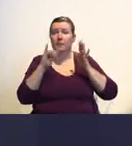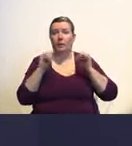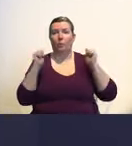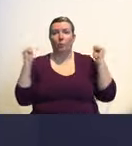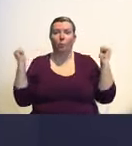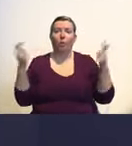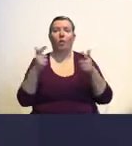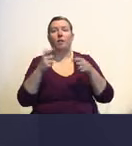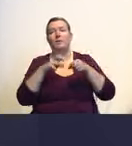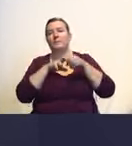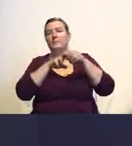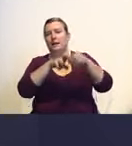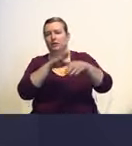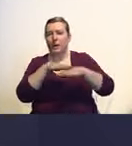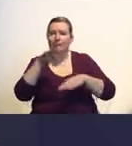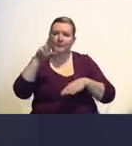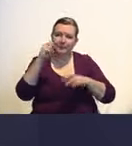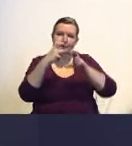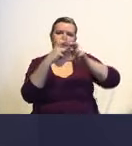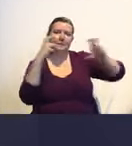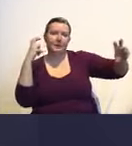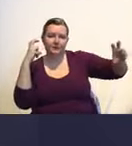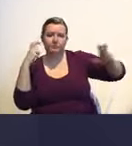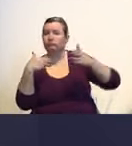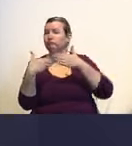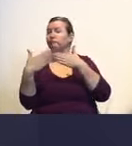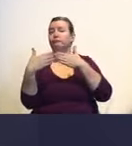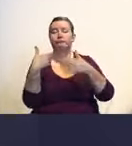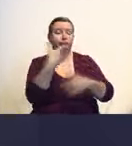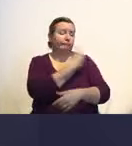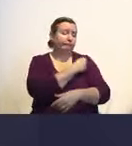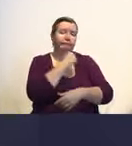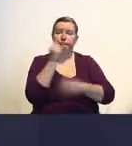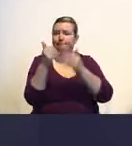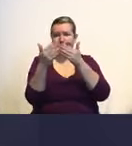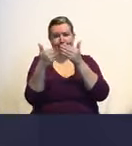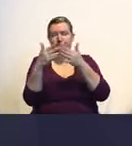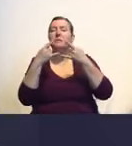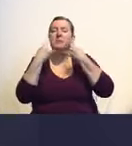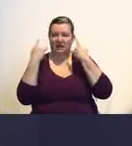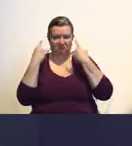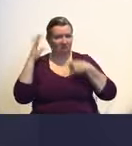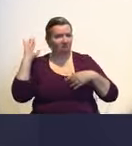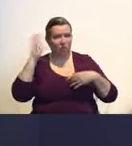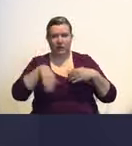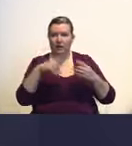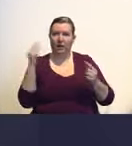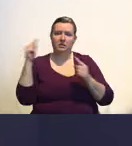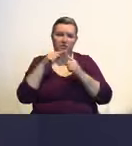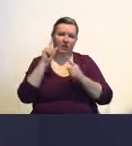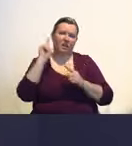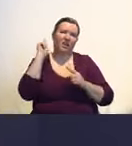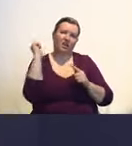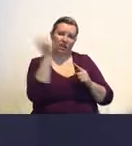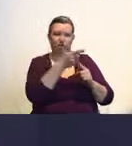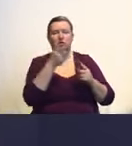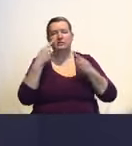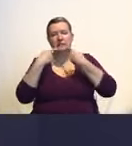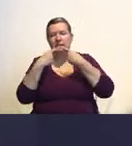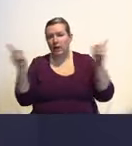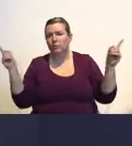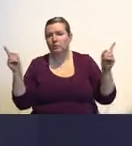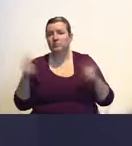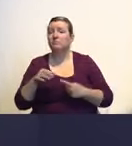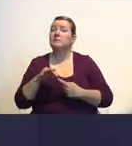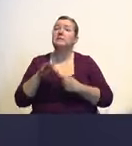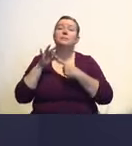on school buses regardless of the vaccination status. Until lifted, the only exception to that rule is for